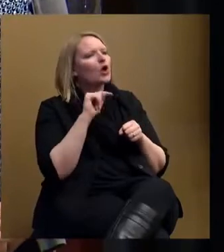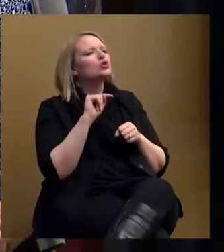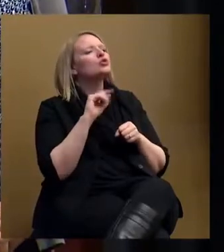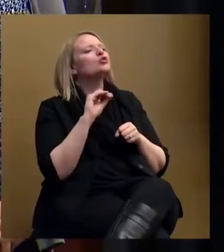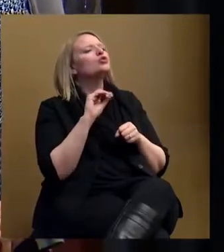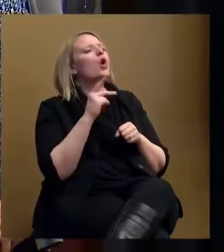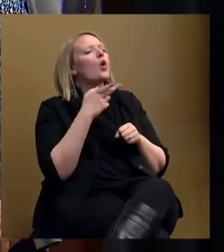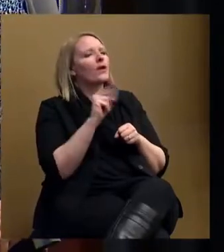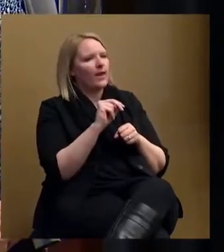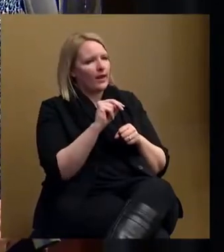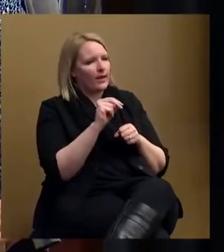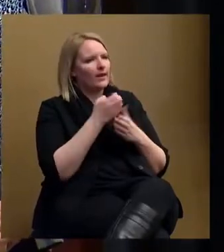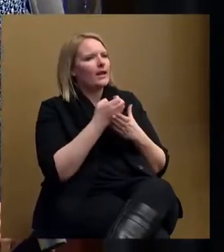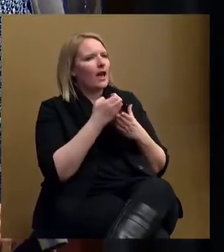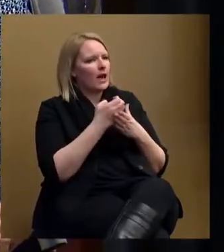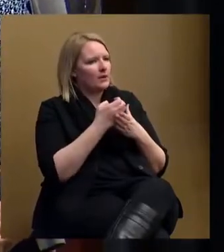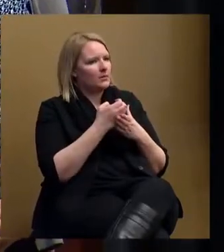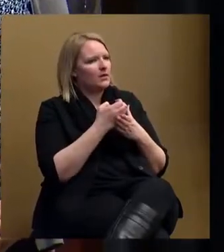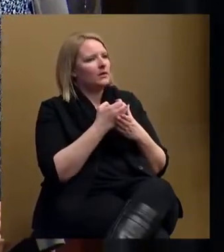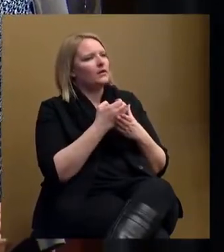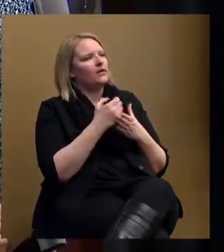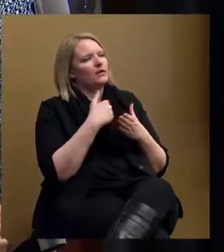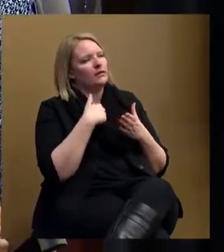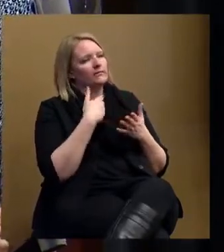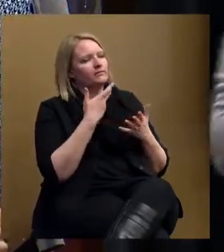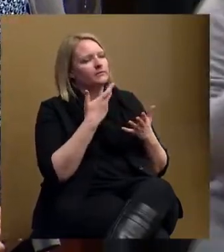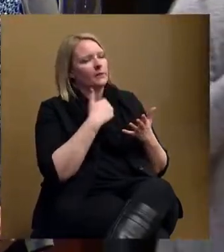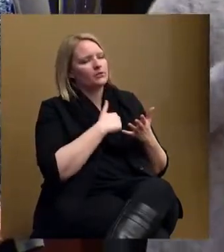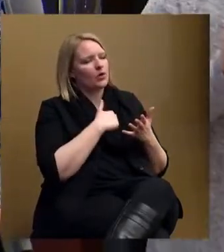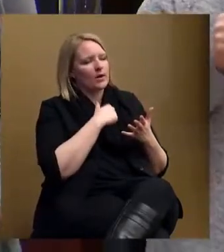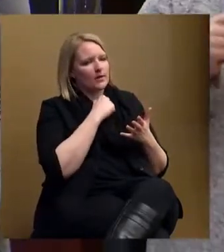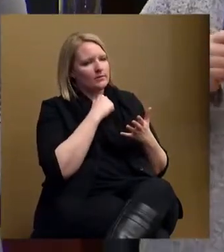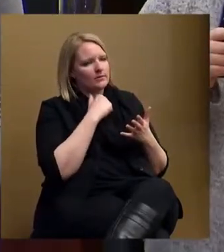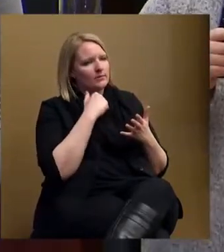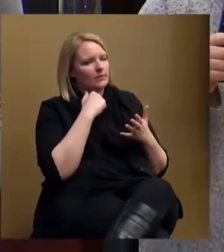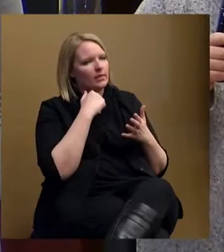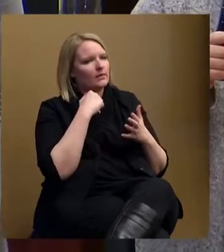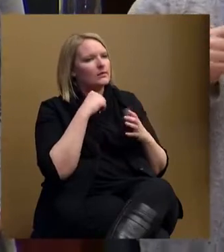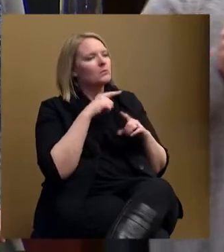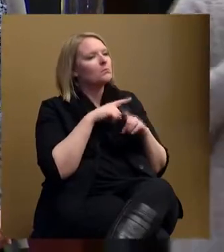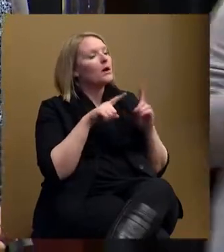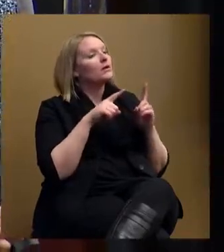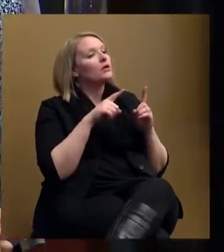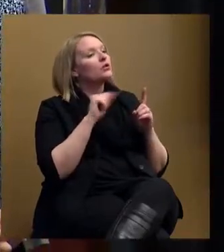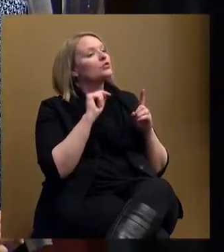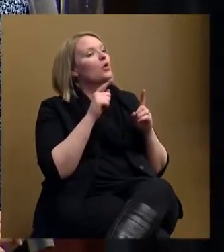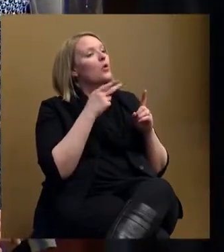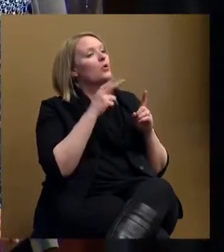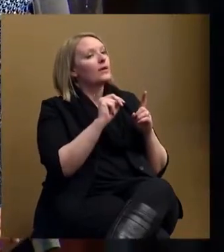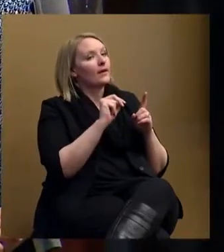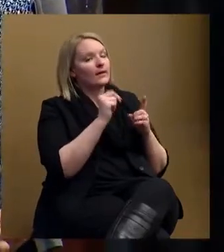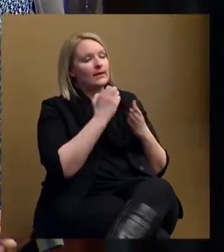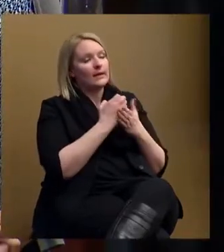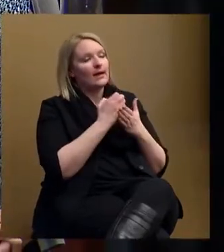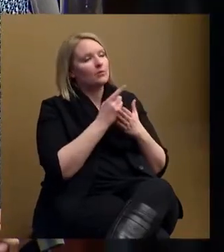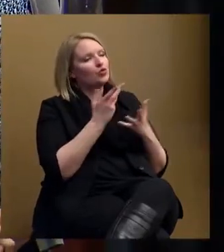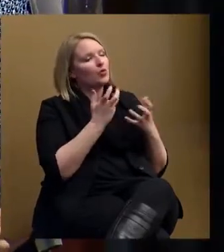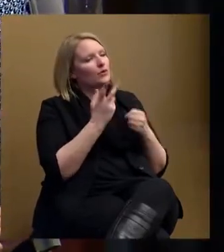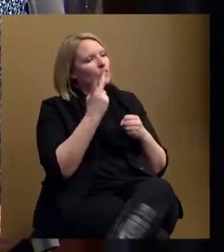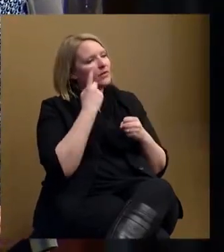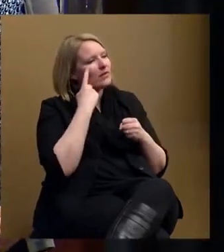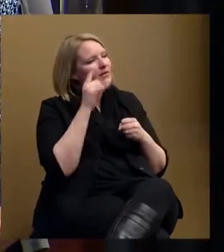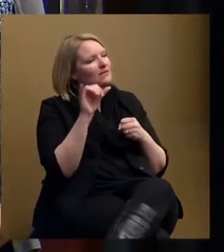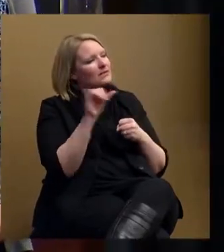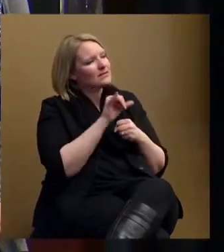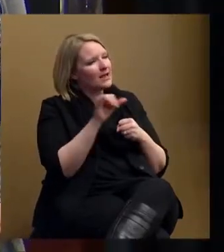economy. Hey, my arousal level's a little low. Sorry. Okay, so your token economy, you want to think the same way